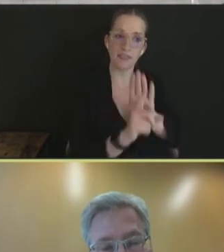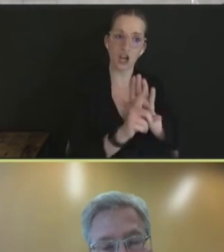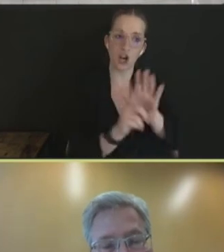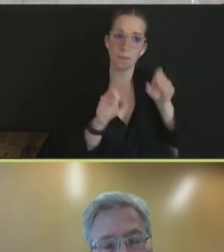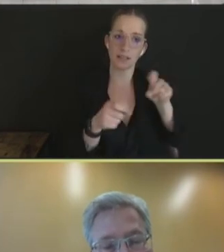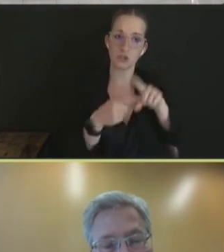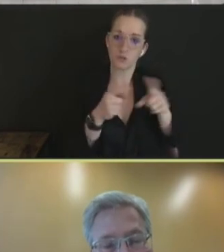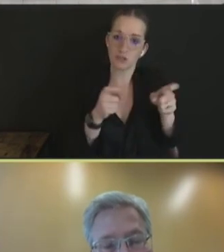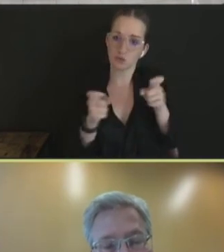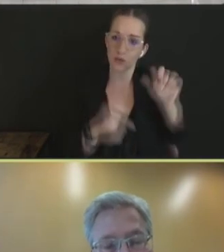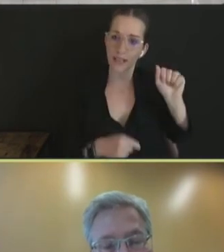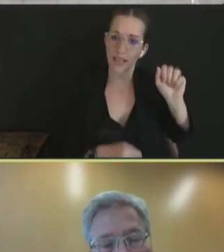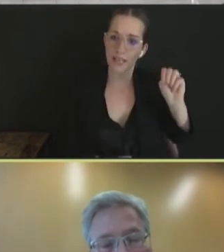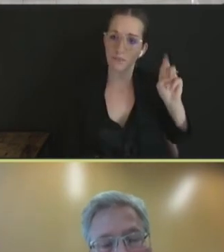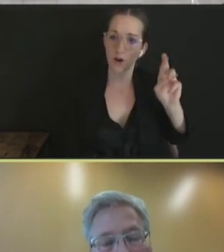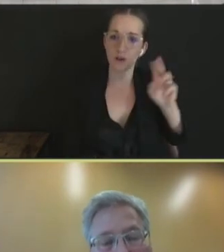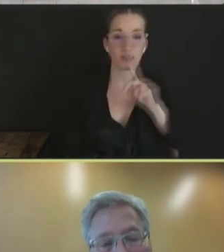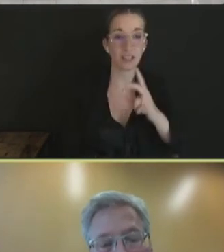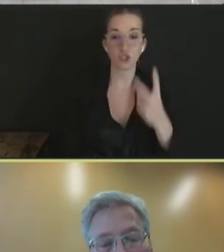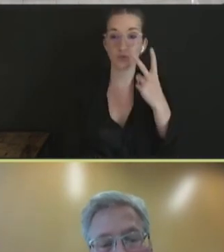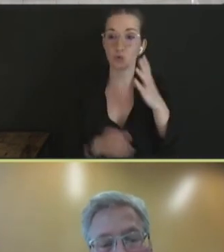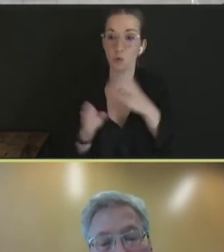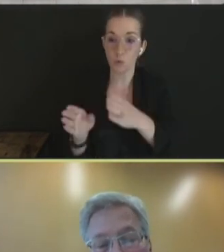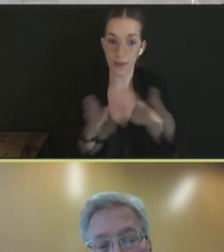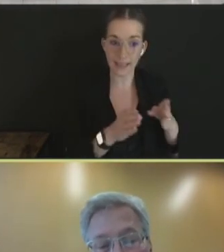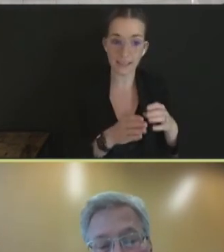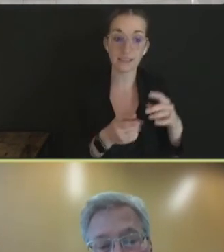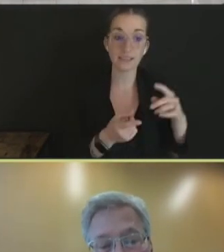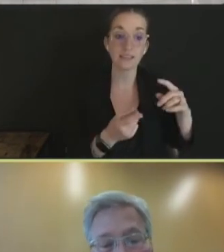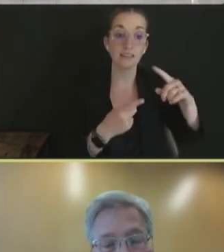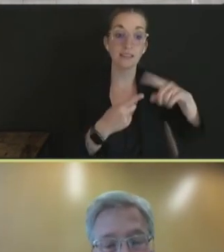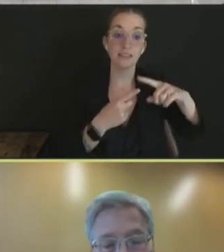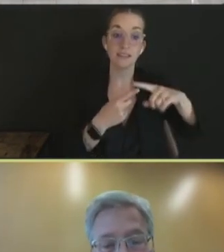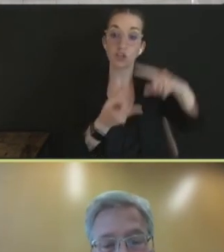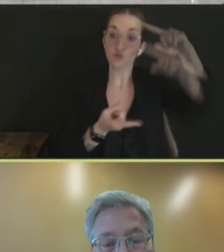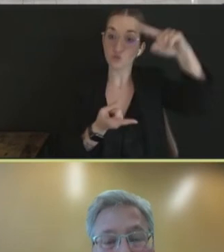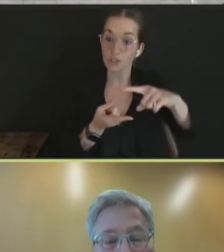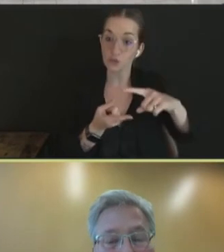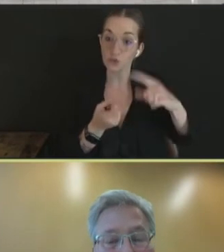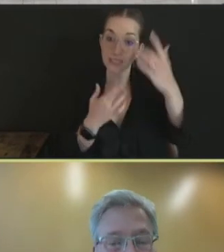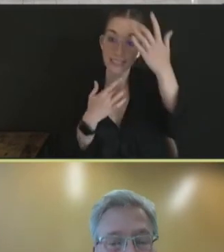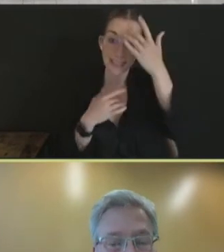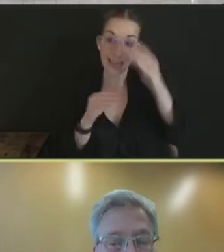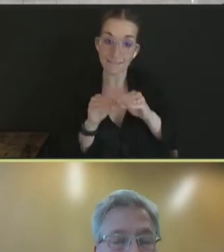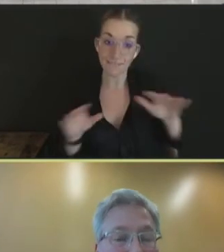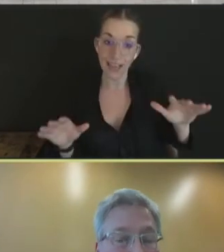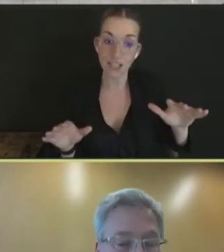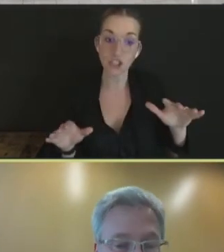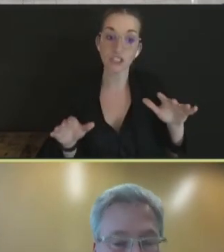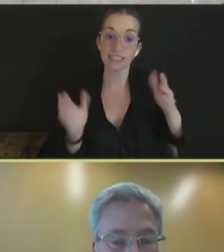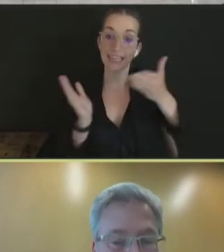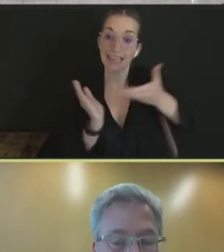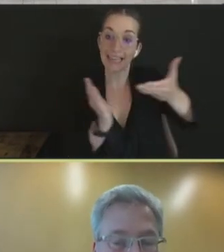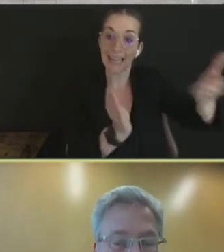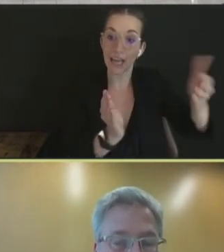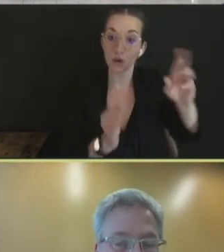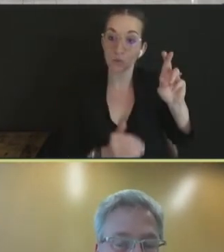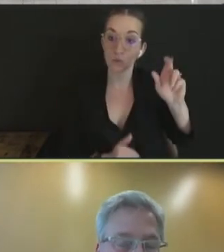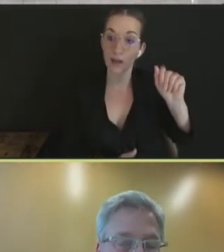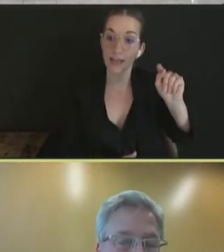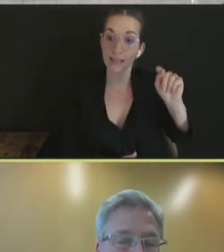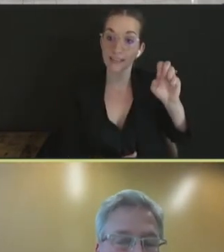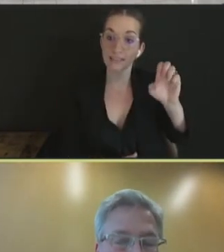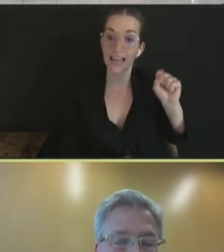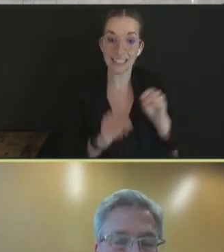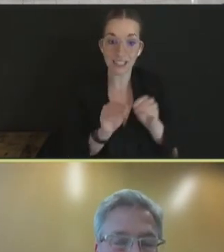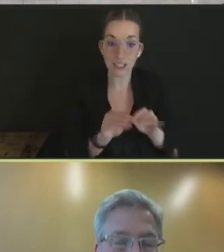ways here. It's firstly about reducing infection, carriage rates, and spread of resistant organisms. So